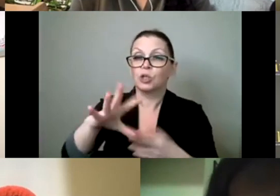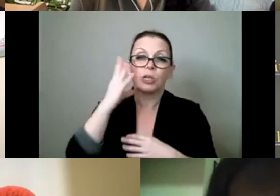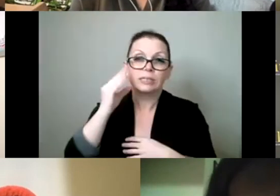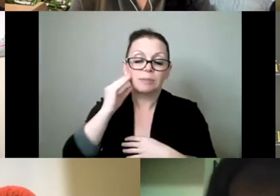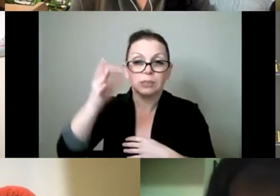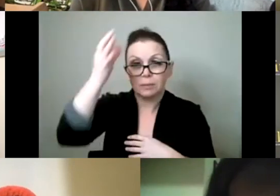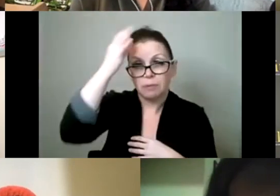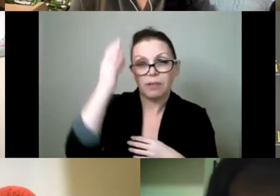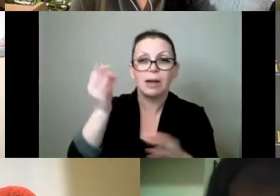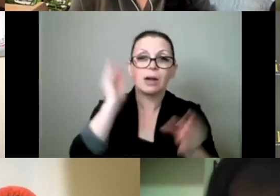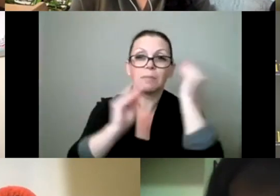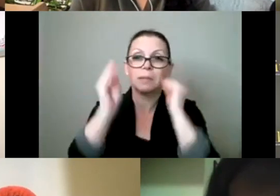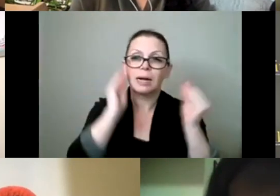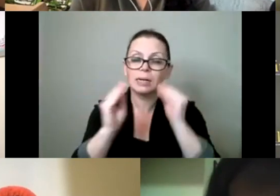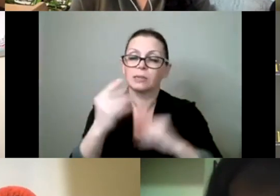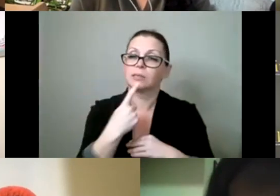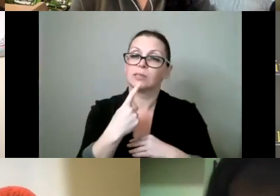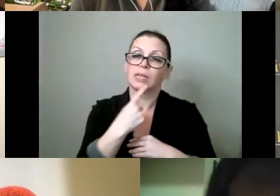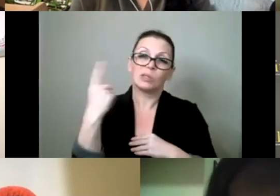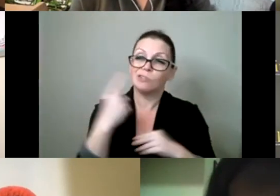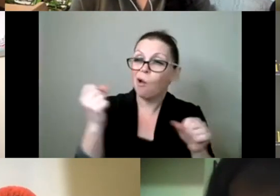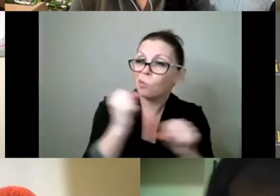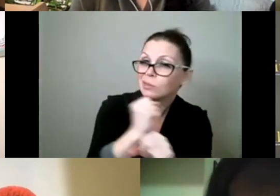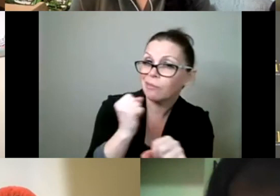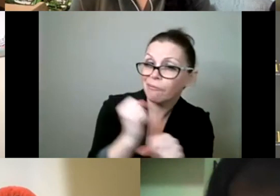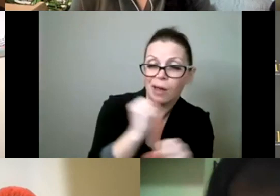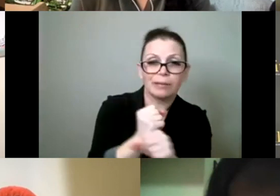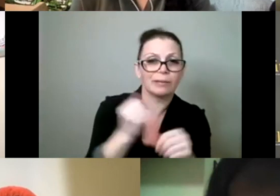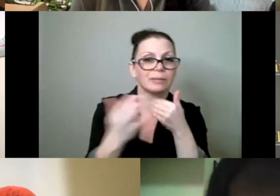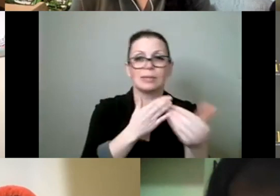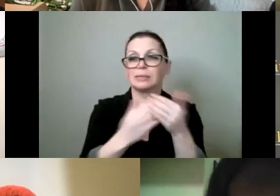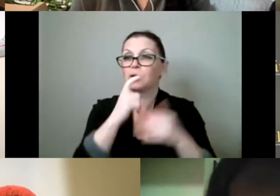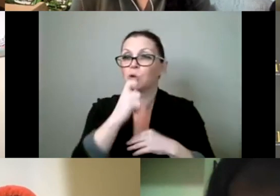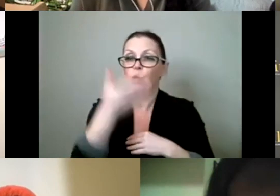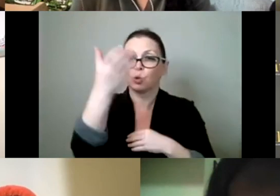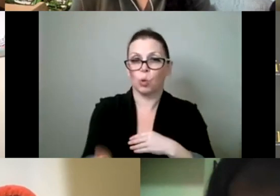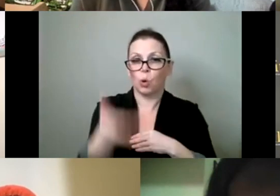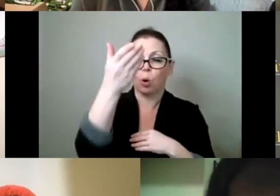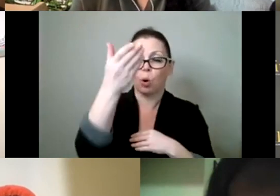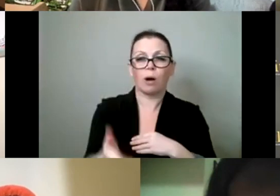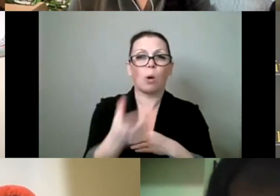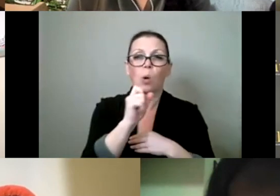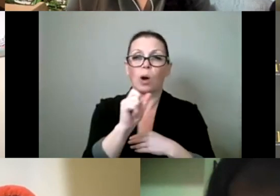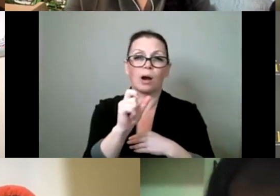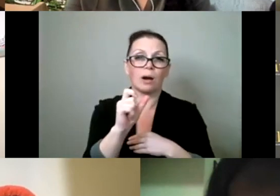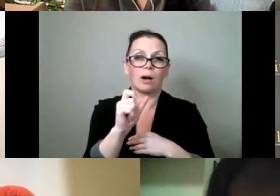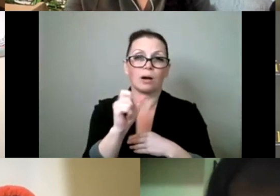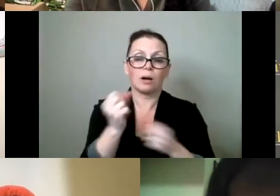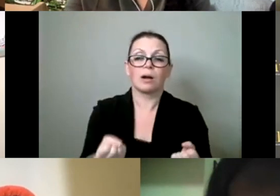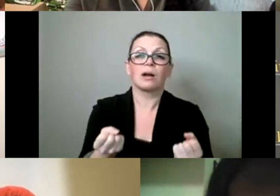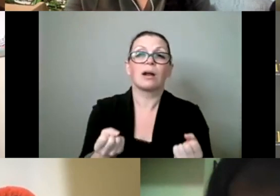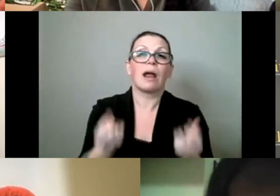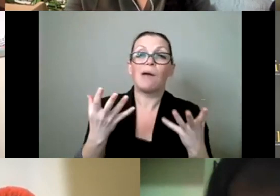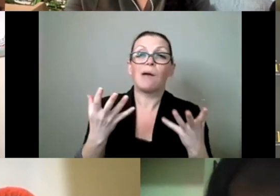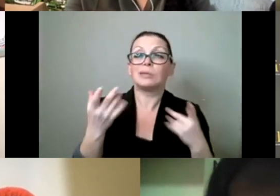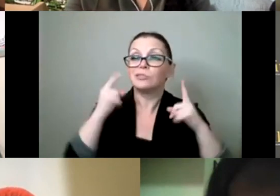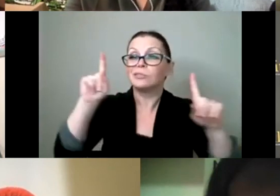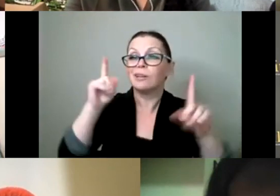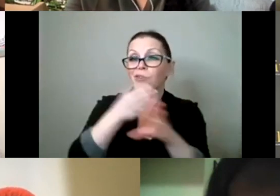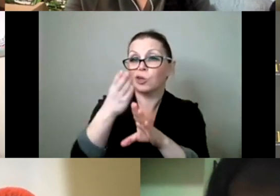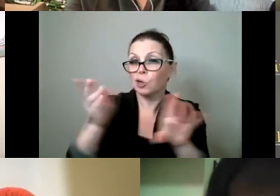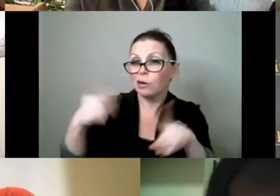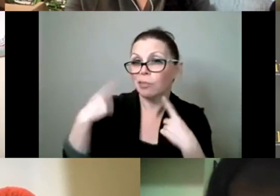going to be a fight and that you'll always have to push no matter who you are, how high you go. And then to also